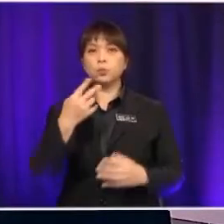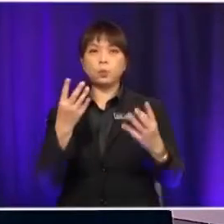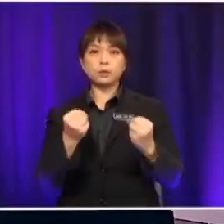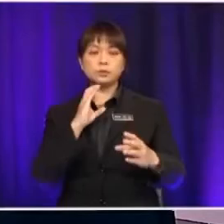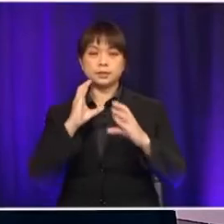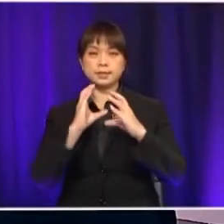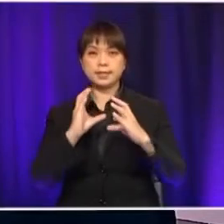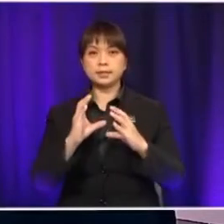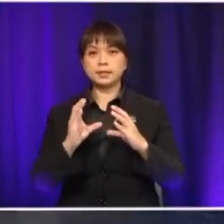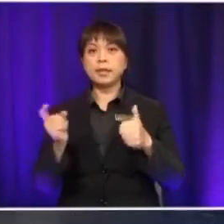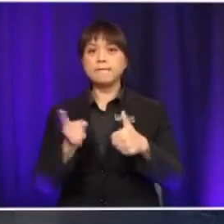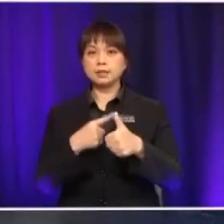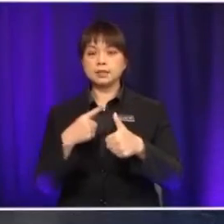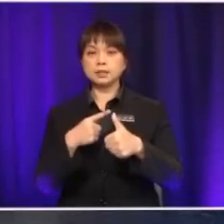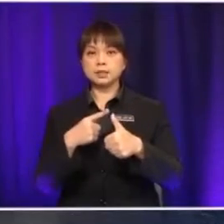it first?